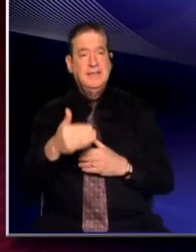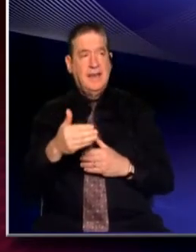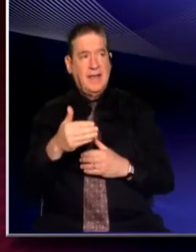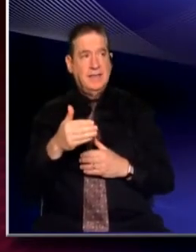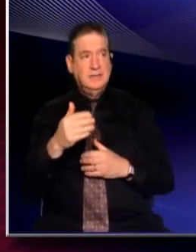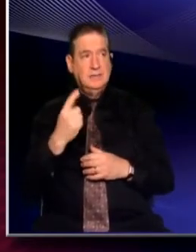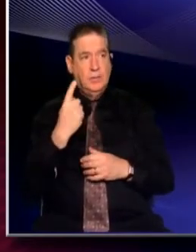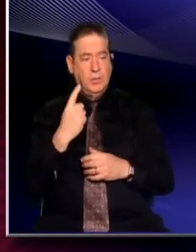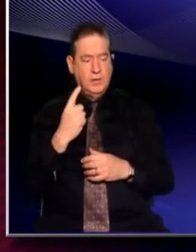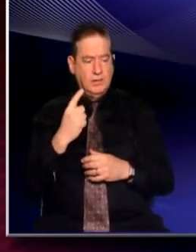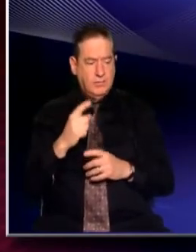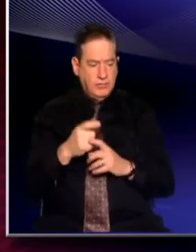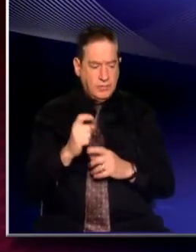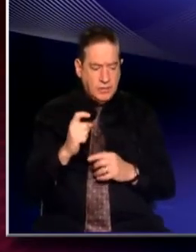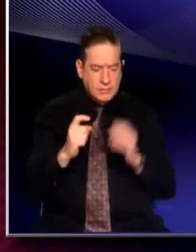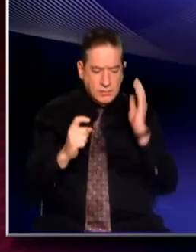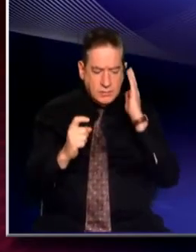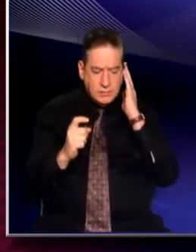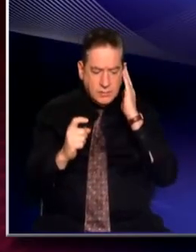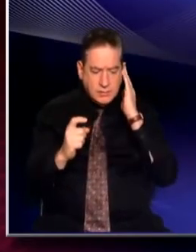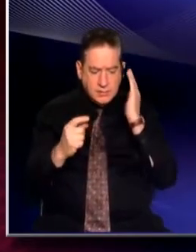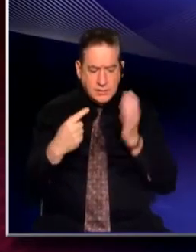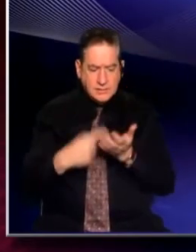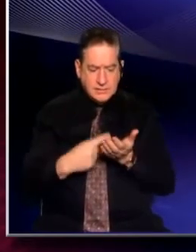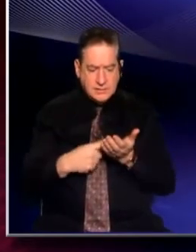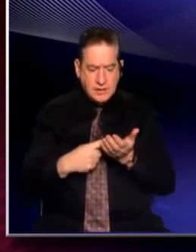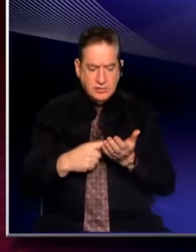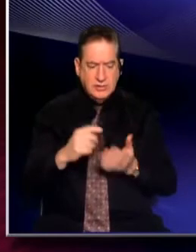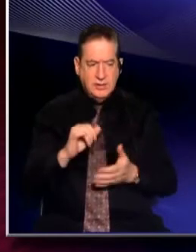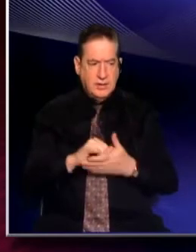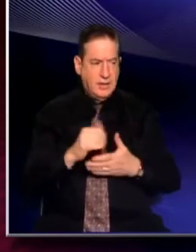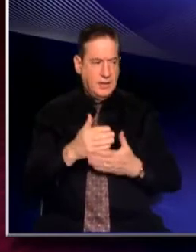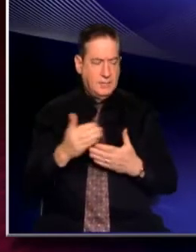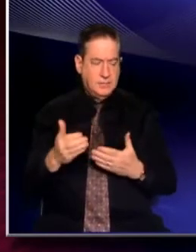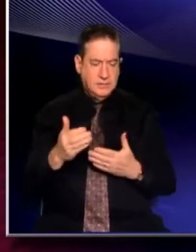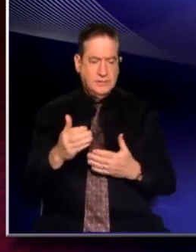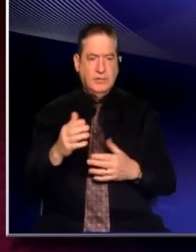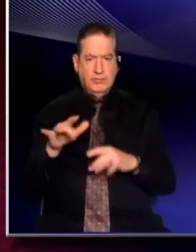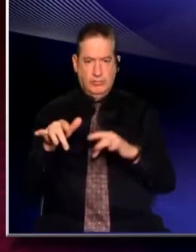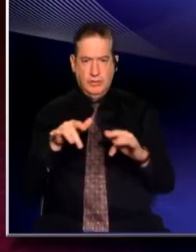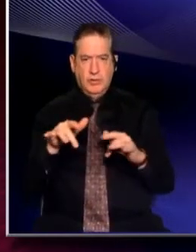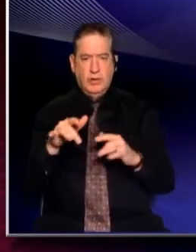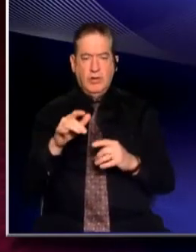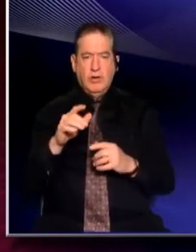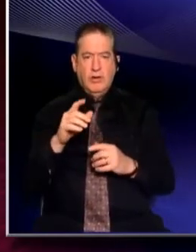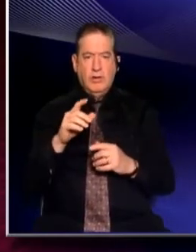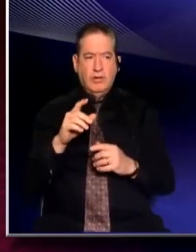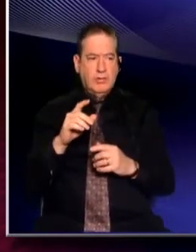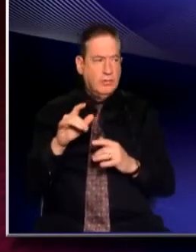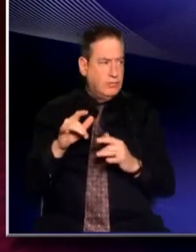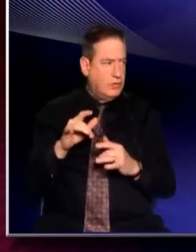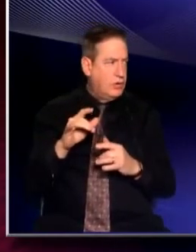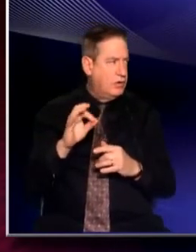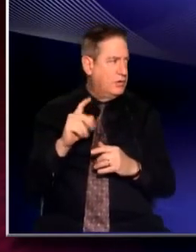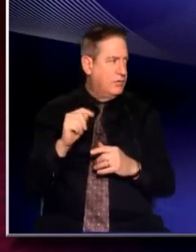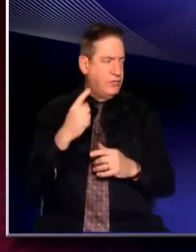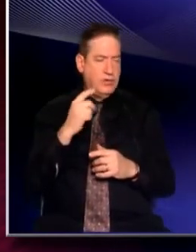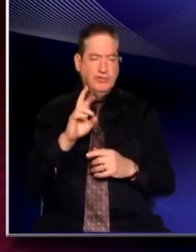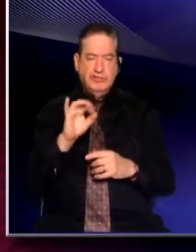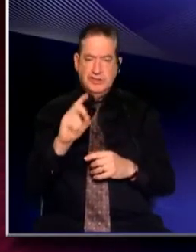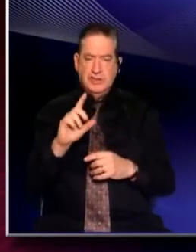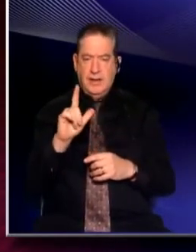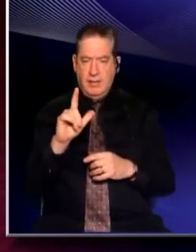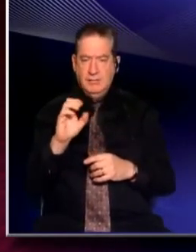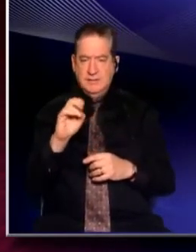1.04, information and discussion items, executive team report. First report is by Richard